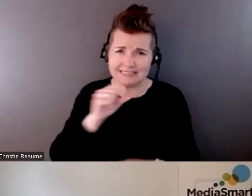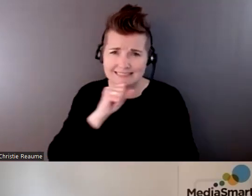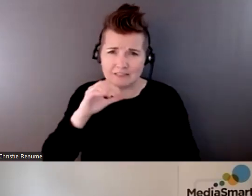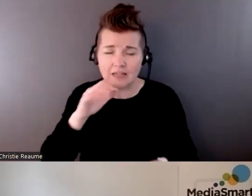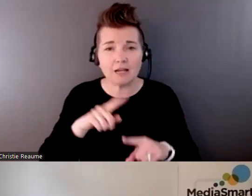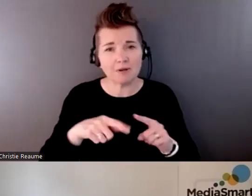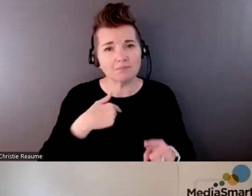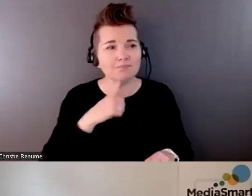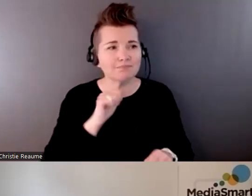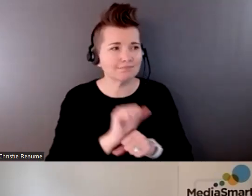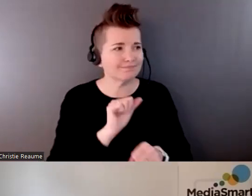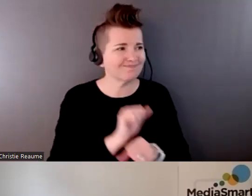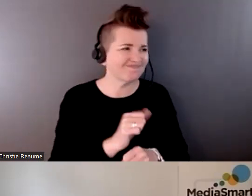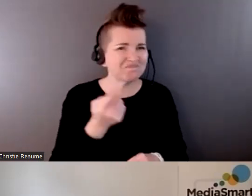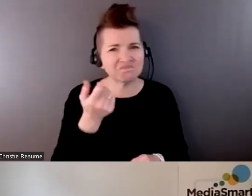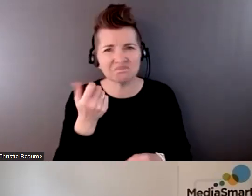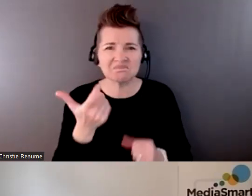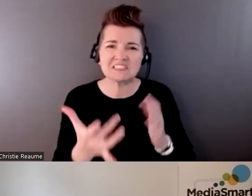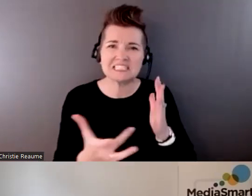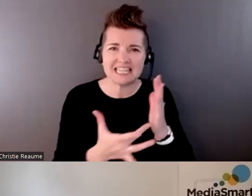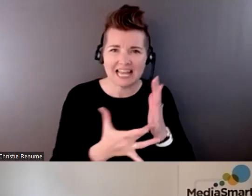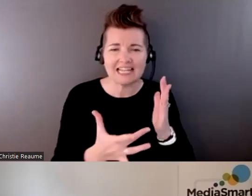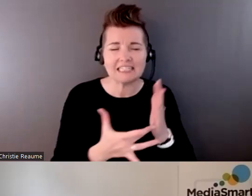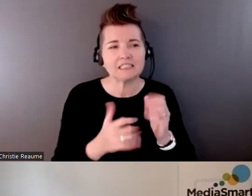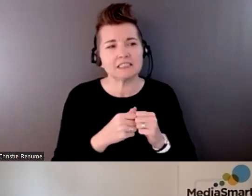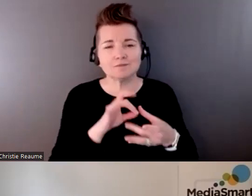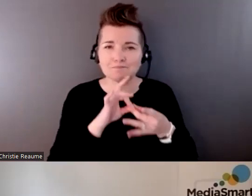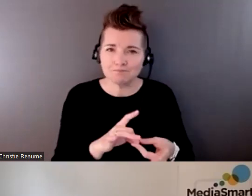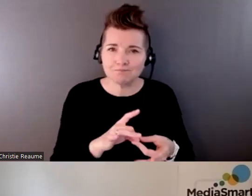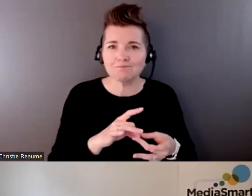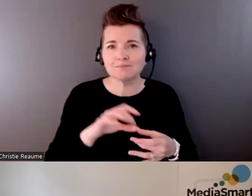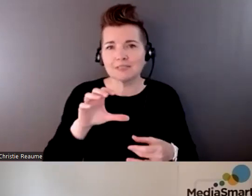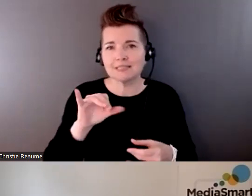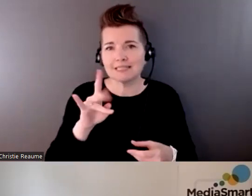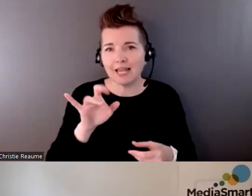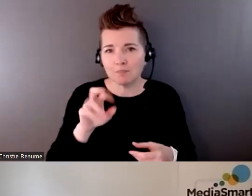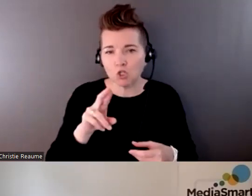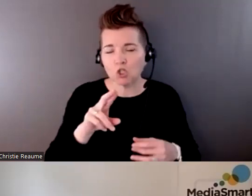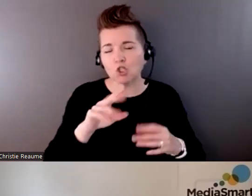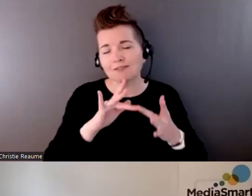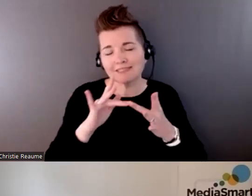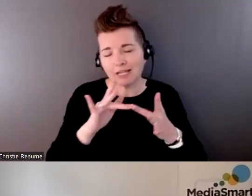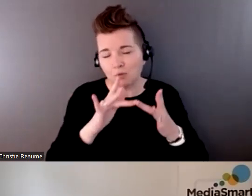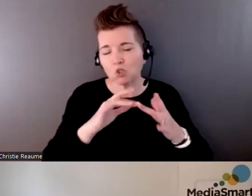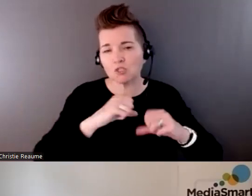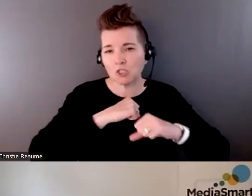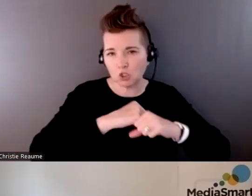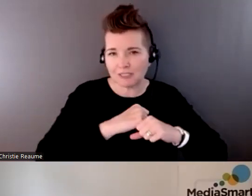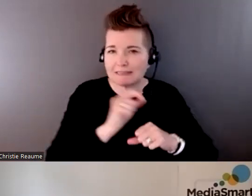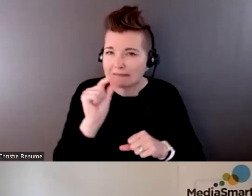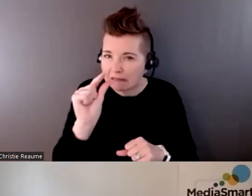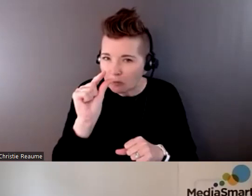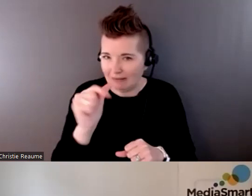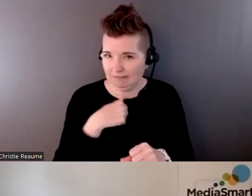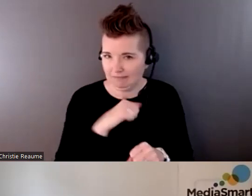center sector in fact on a bit of cyber security but just a little bit uh uh I